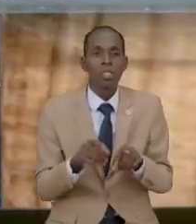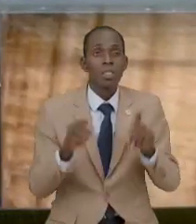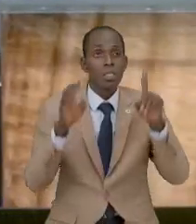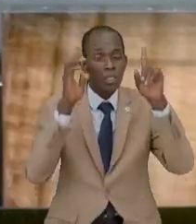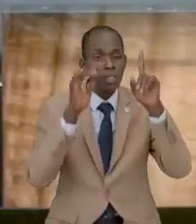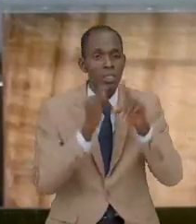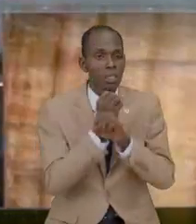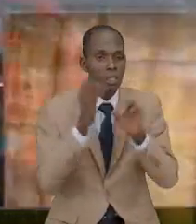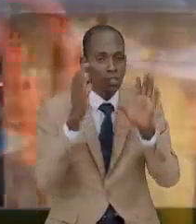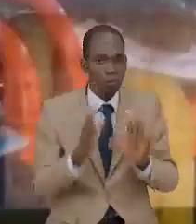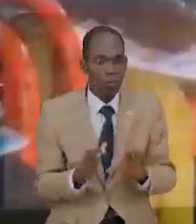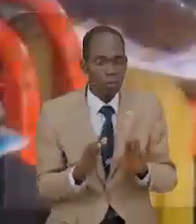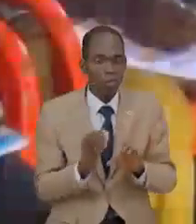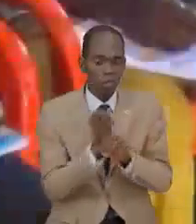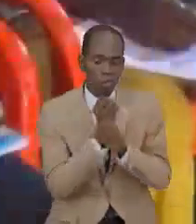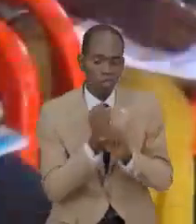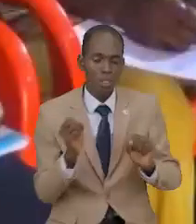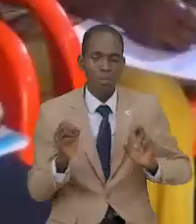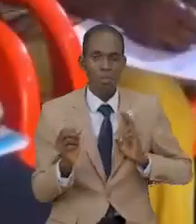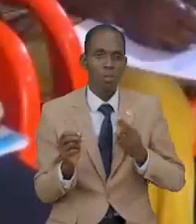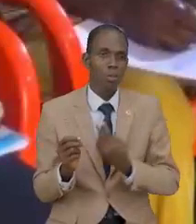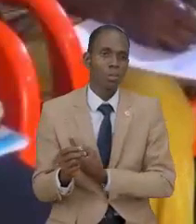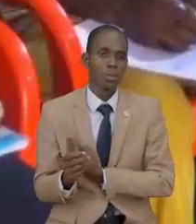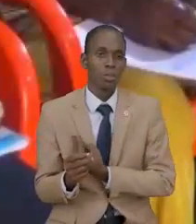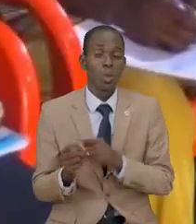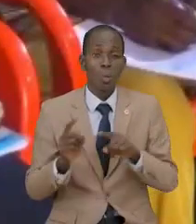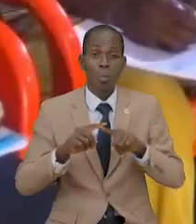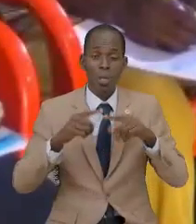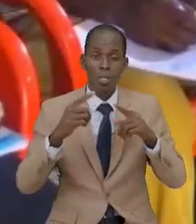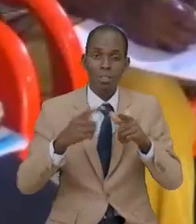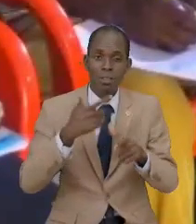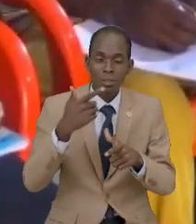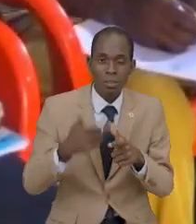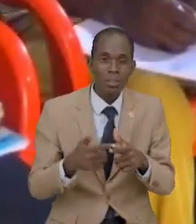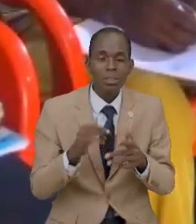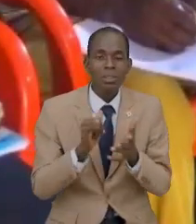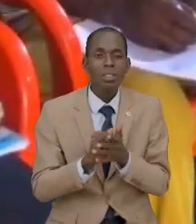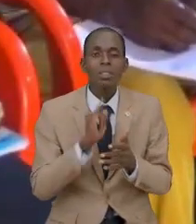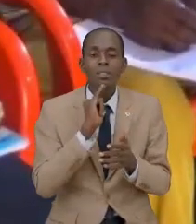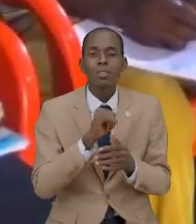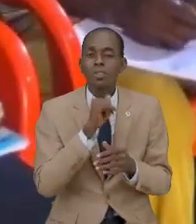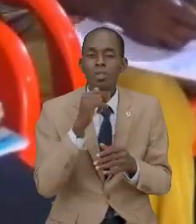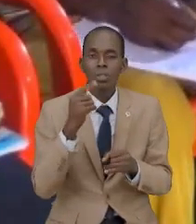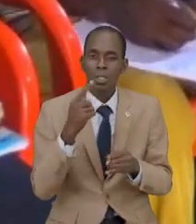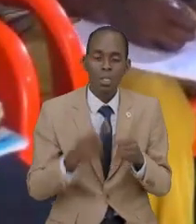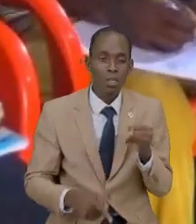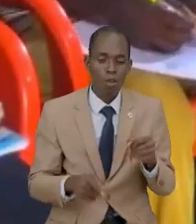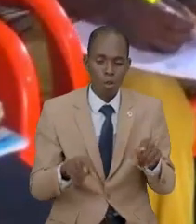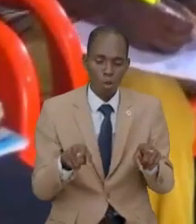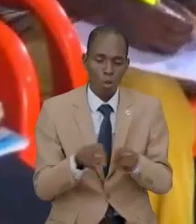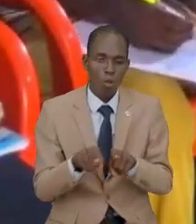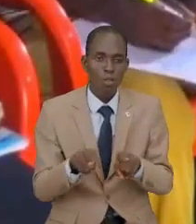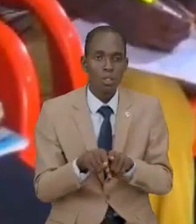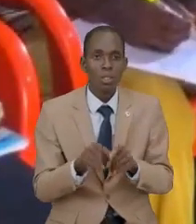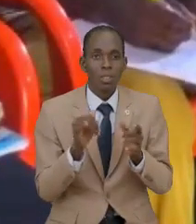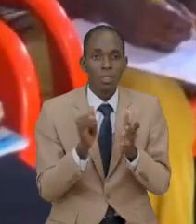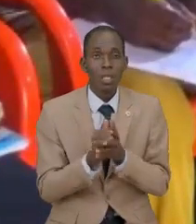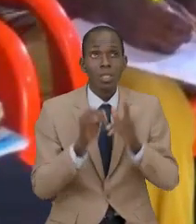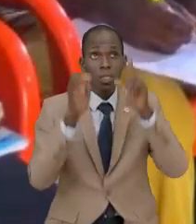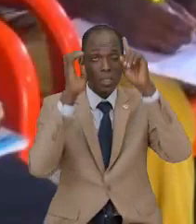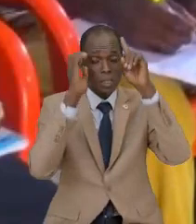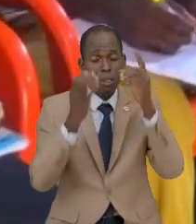Savior. He saved us. But then, that is not the end. Also, that he